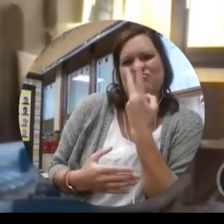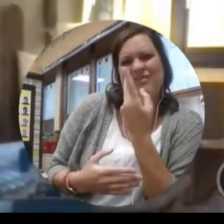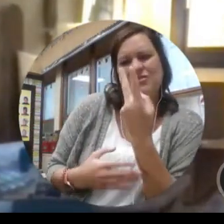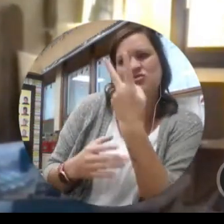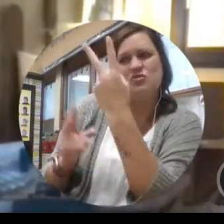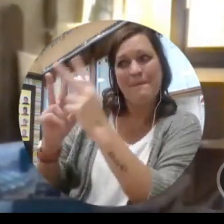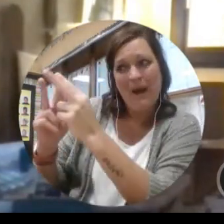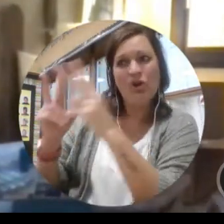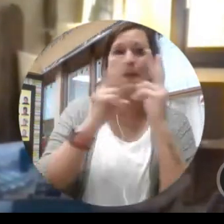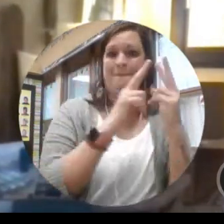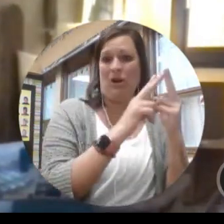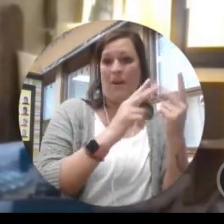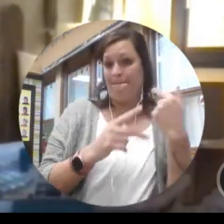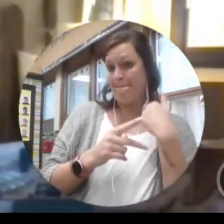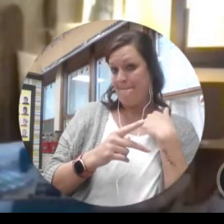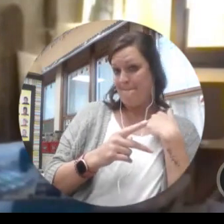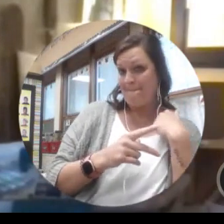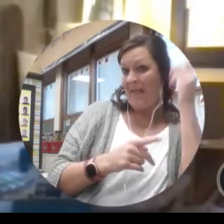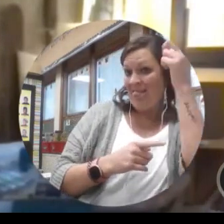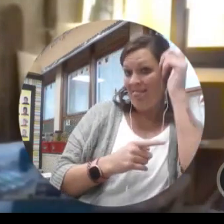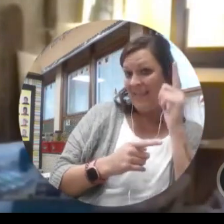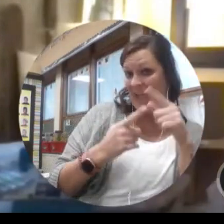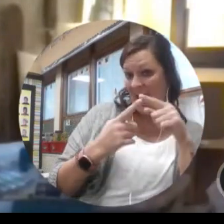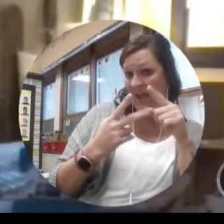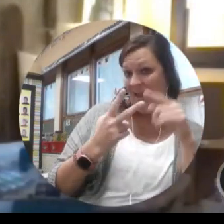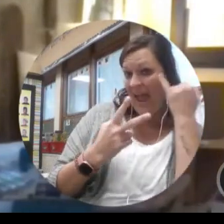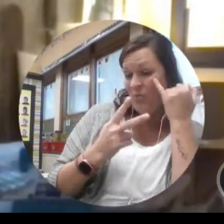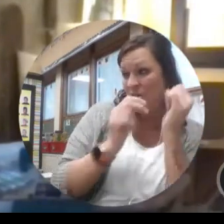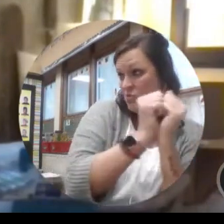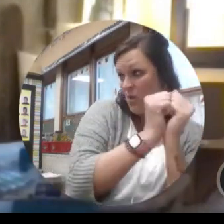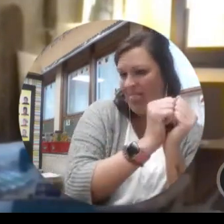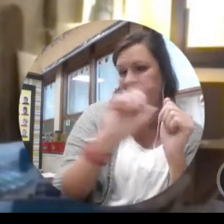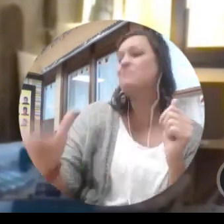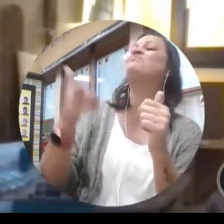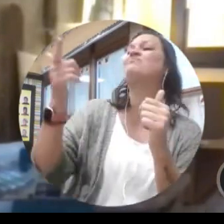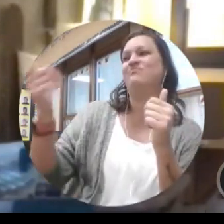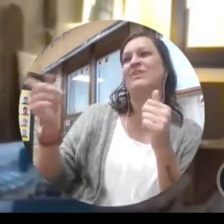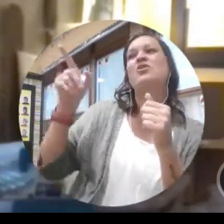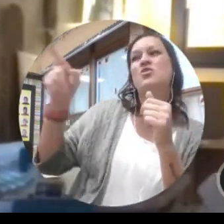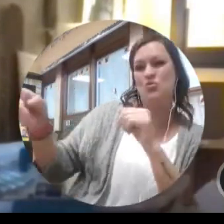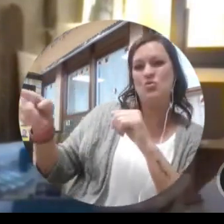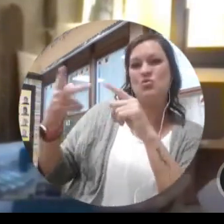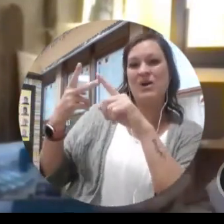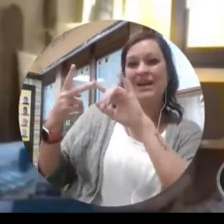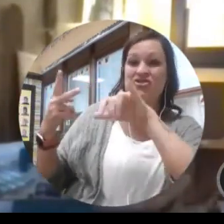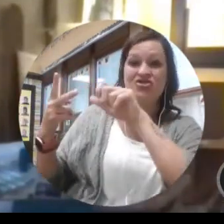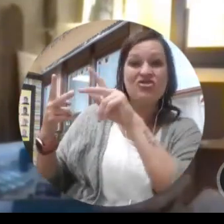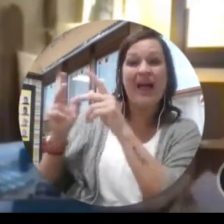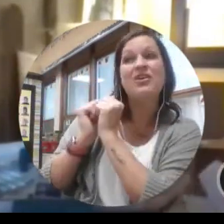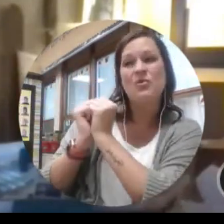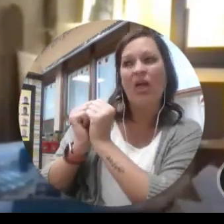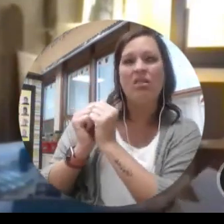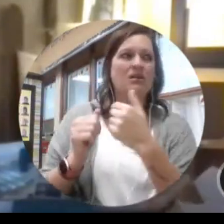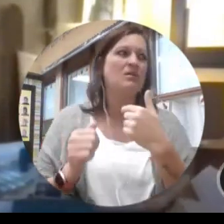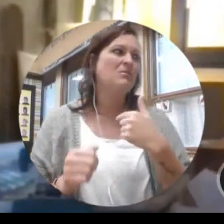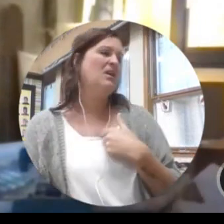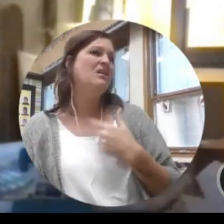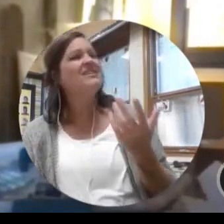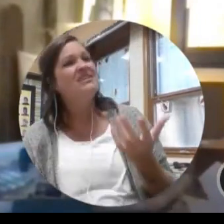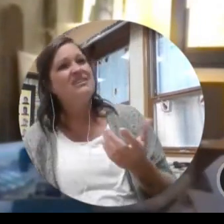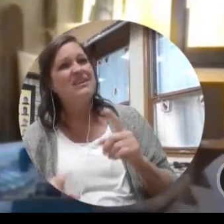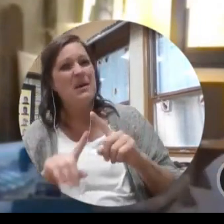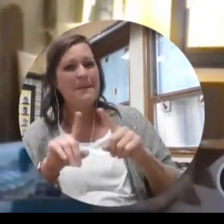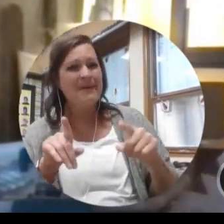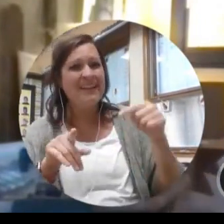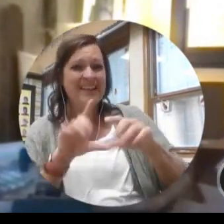Jack." "But it'll look like 2 things instead of a group project," I said. "Don't worry, Emma," Leah said. "This is just a